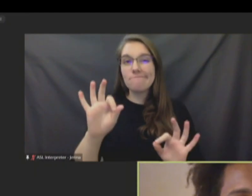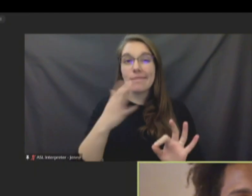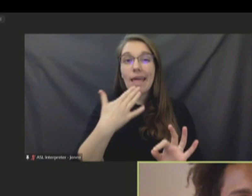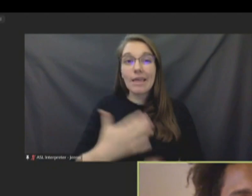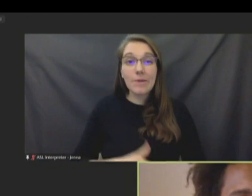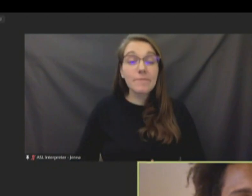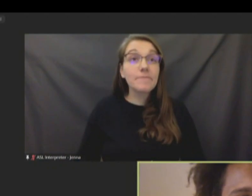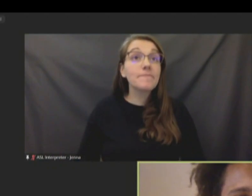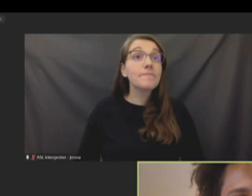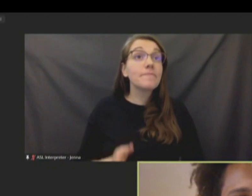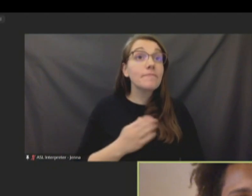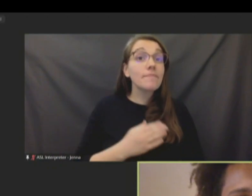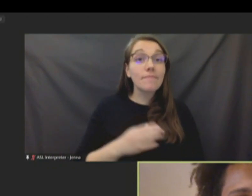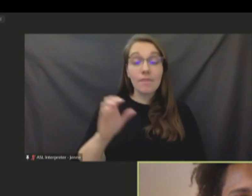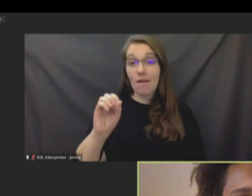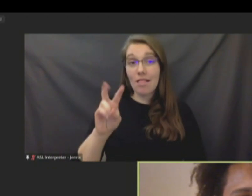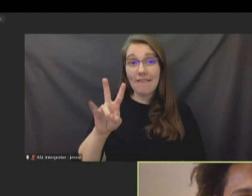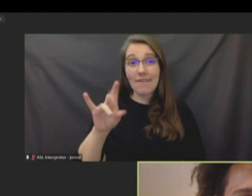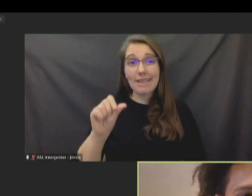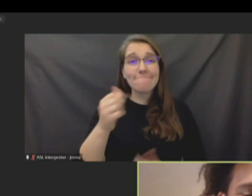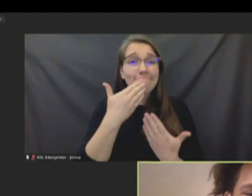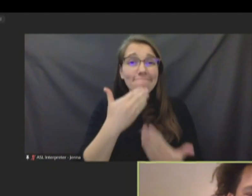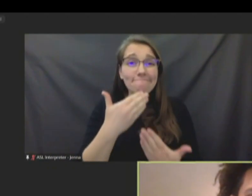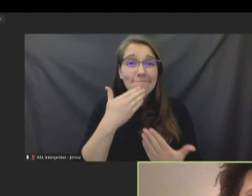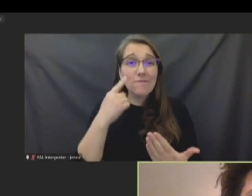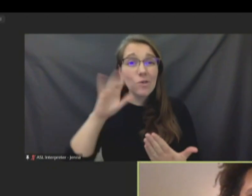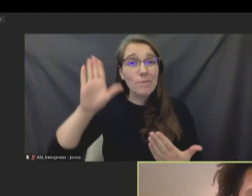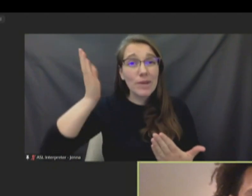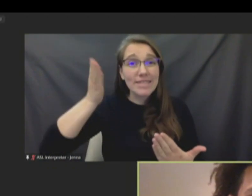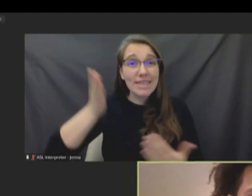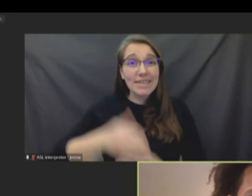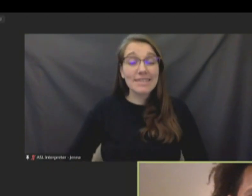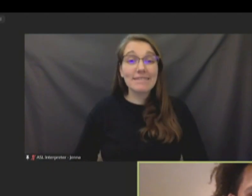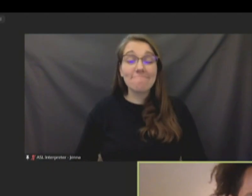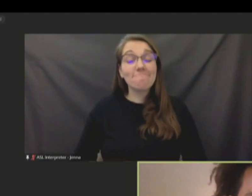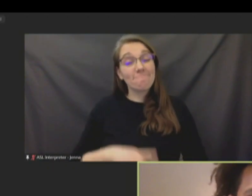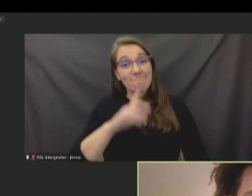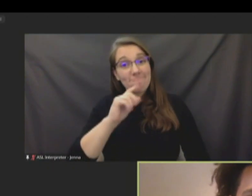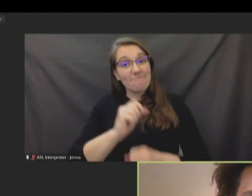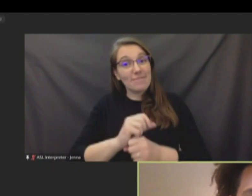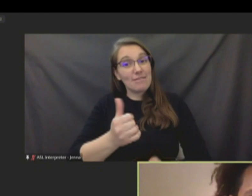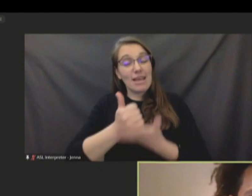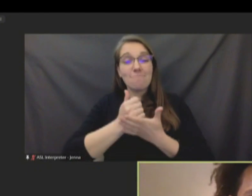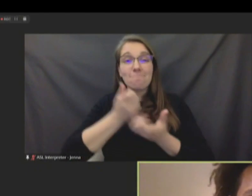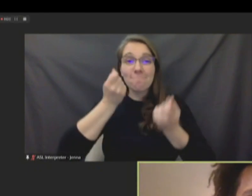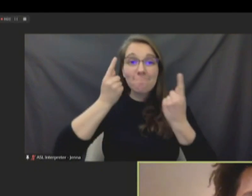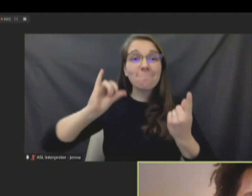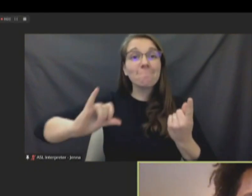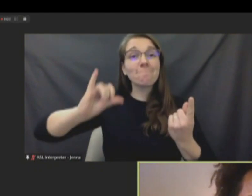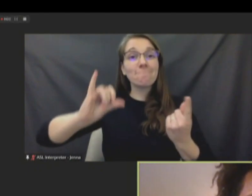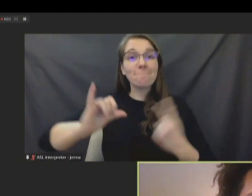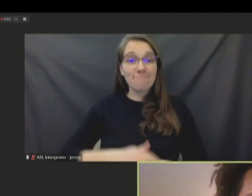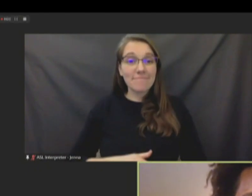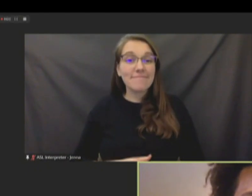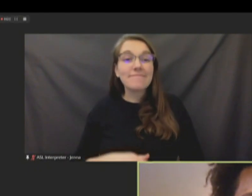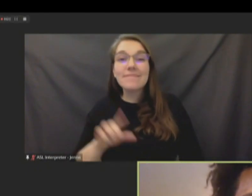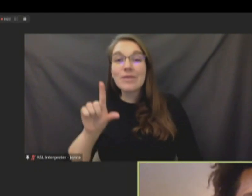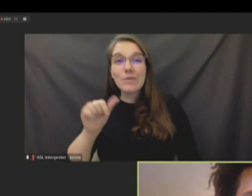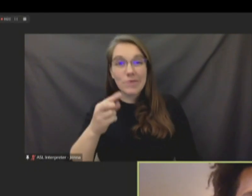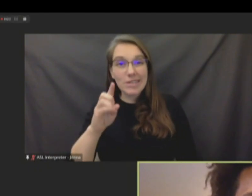Thank you. All right. Thanks for your presentation. It was very enlightening. My pleasure. Thank you so much for having